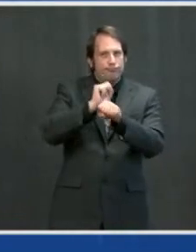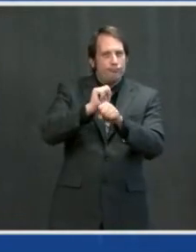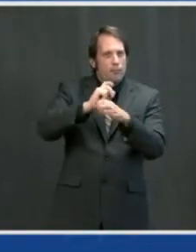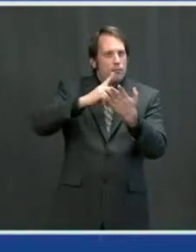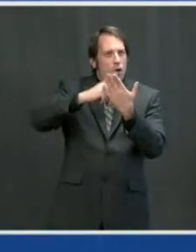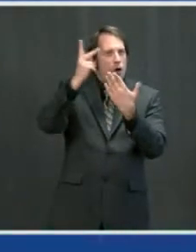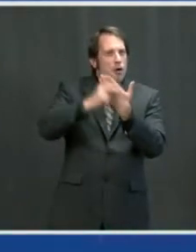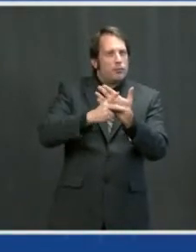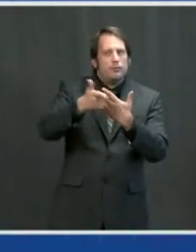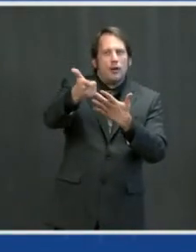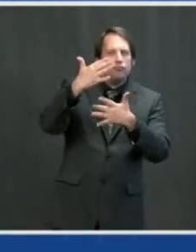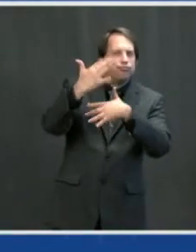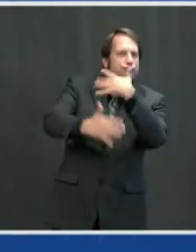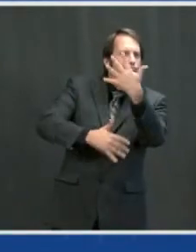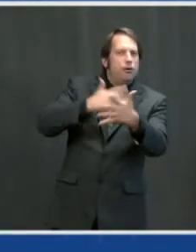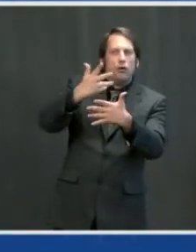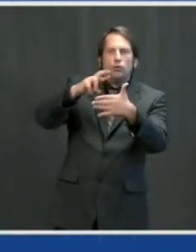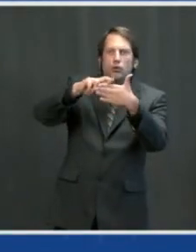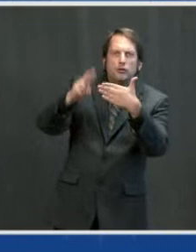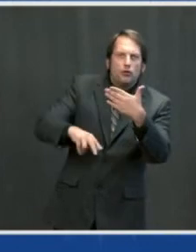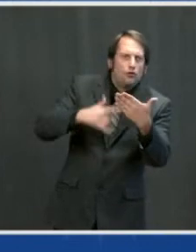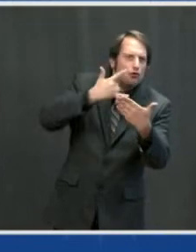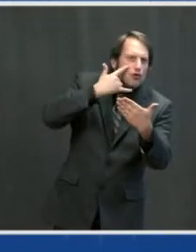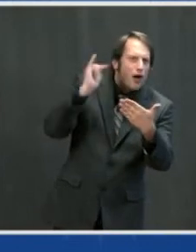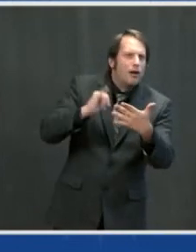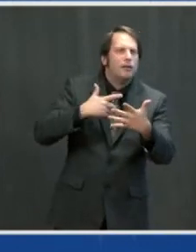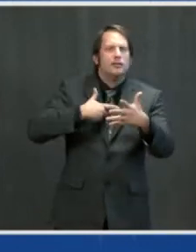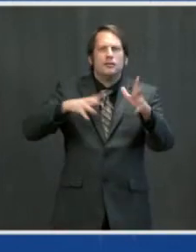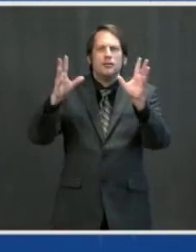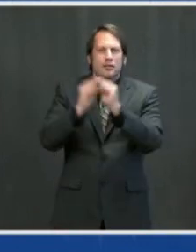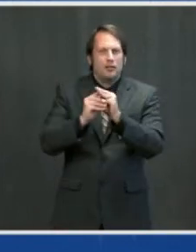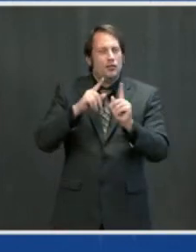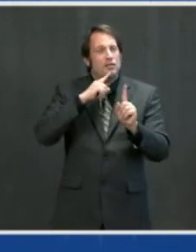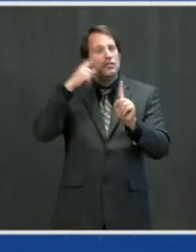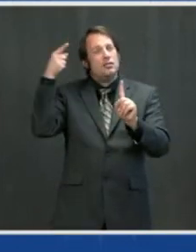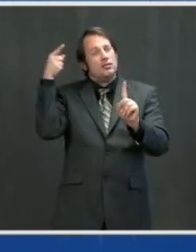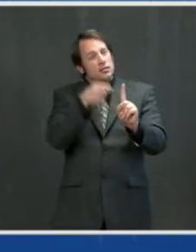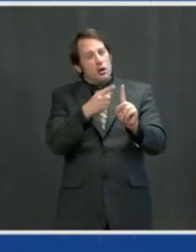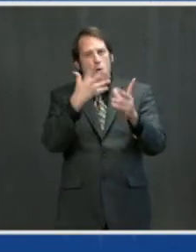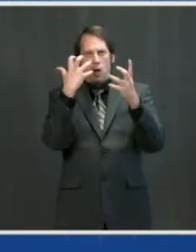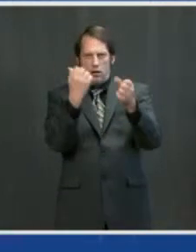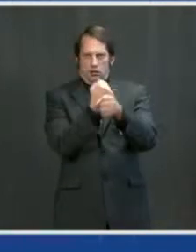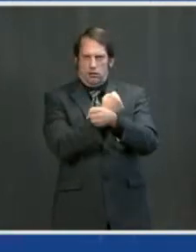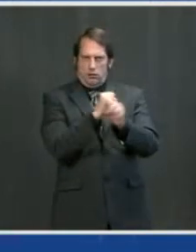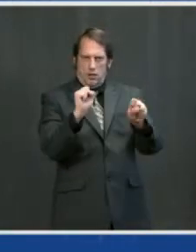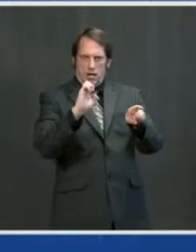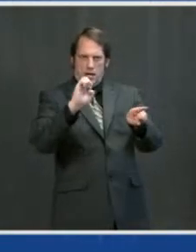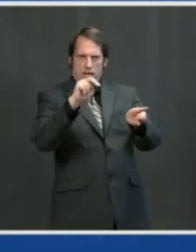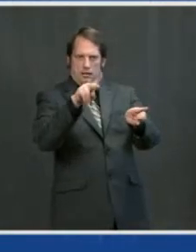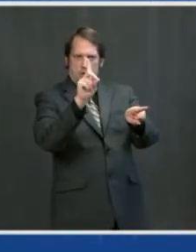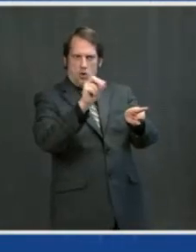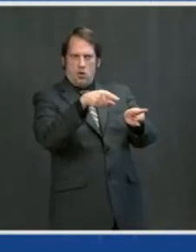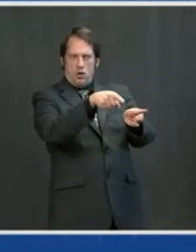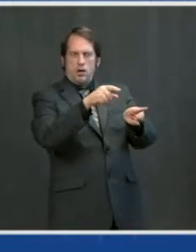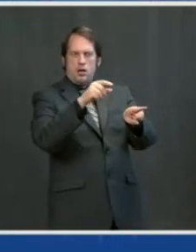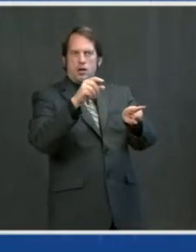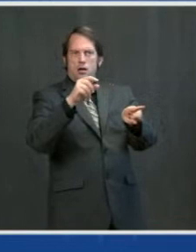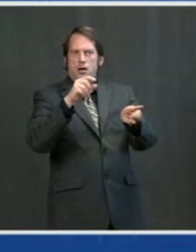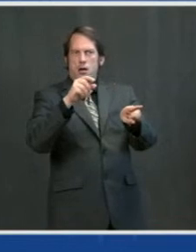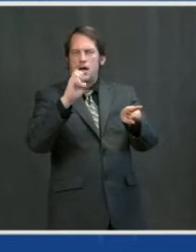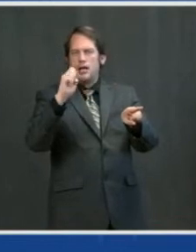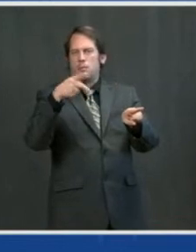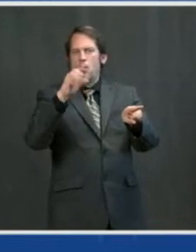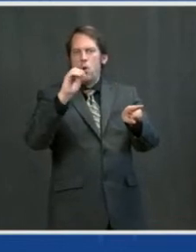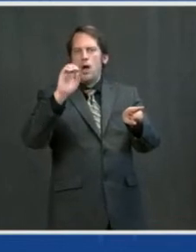significant meeting and to realize a free and open Indo-Pacific by further collaboration and